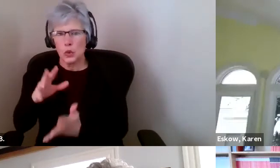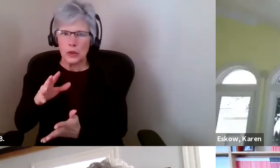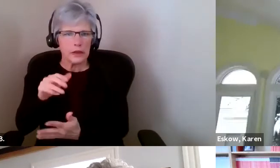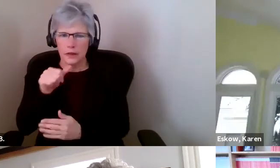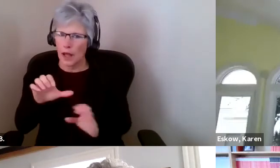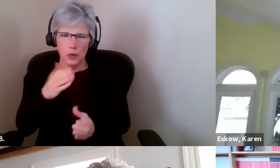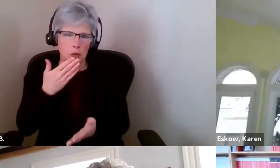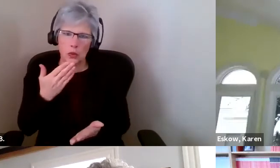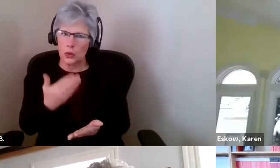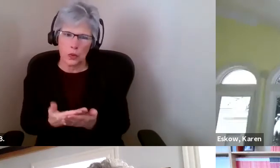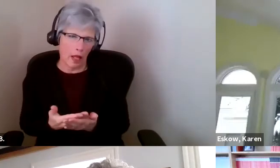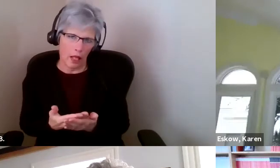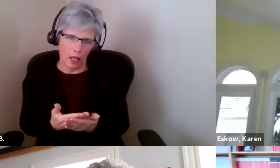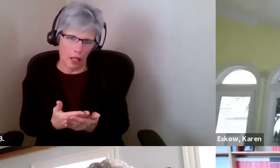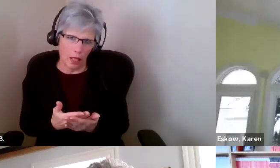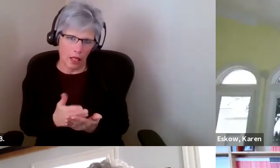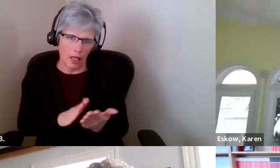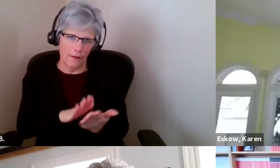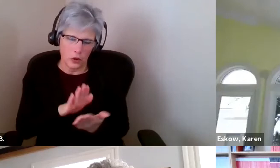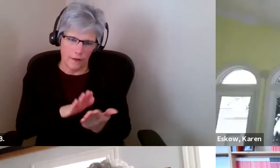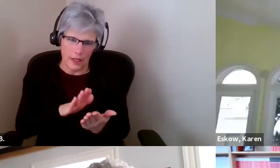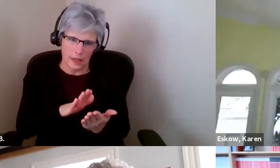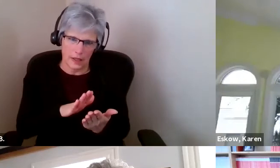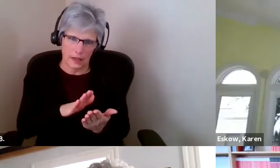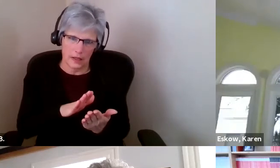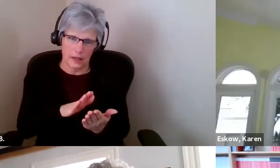especially with mental health